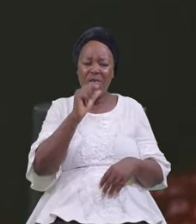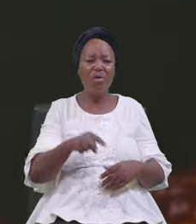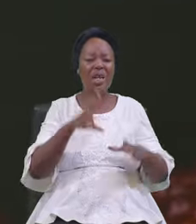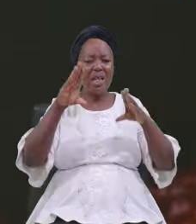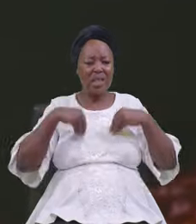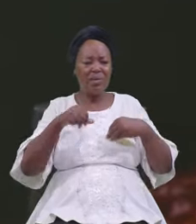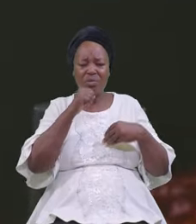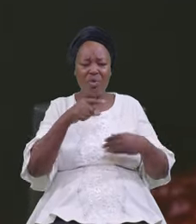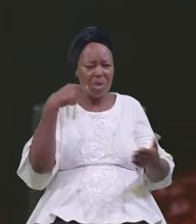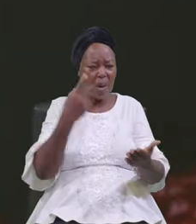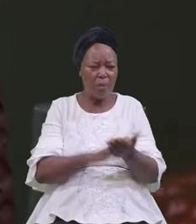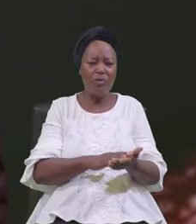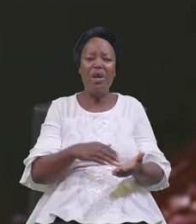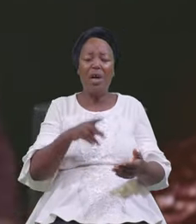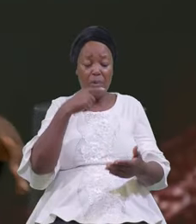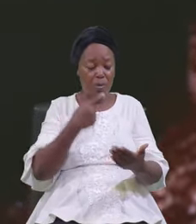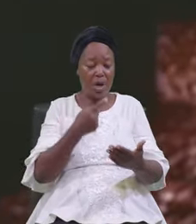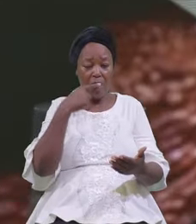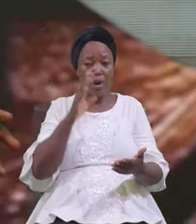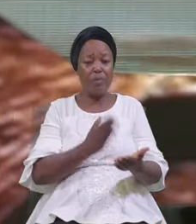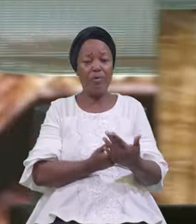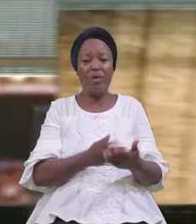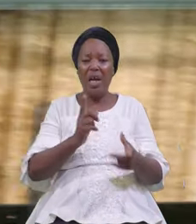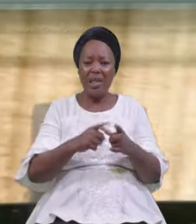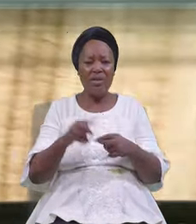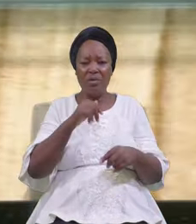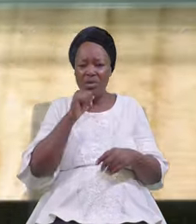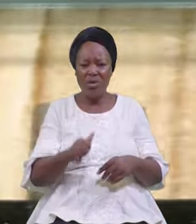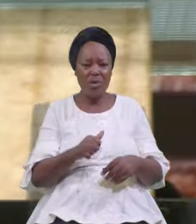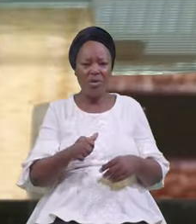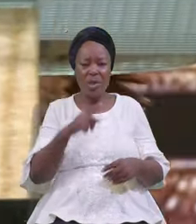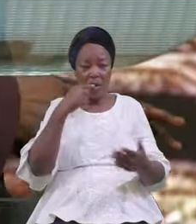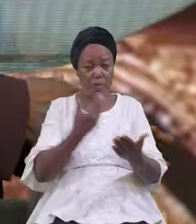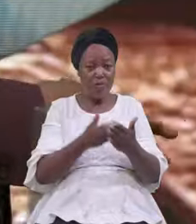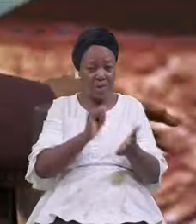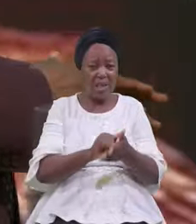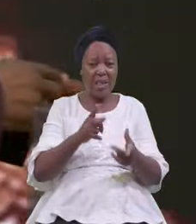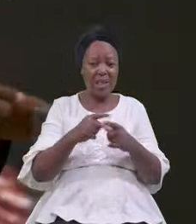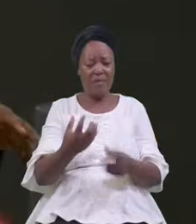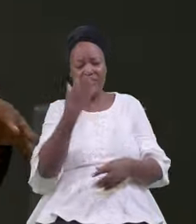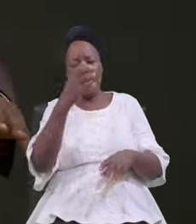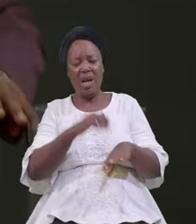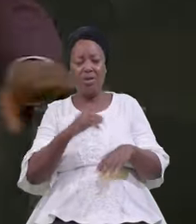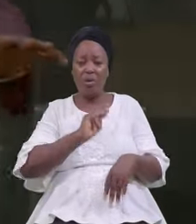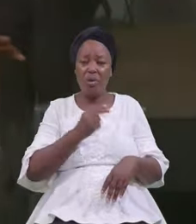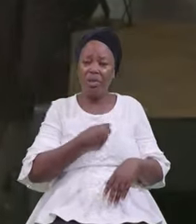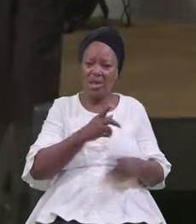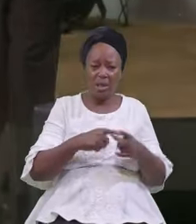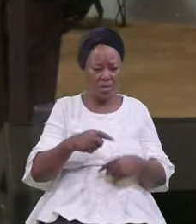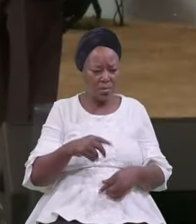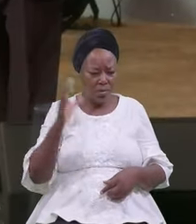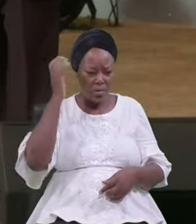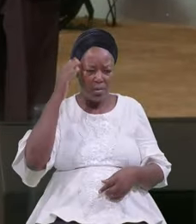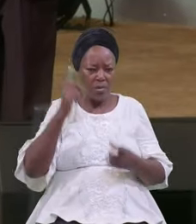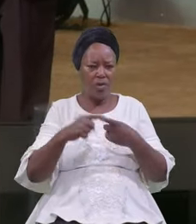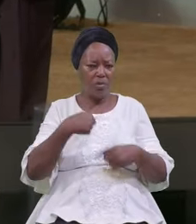not approve. And because they'll not approve, and they frown at us, and they say, "Listen to me. Are